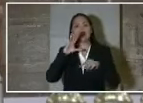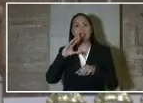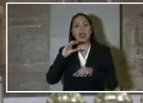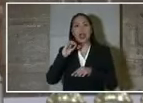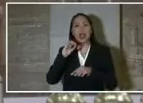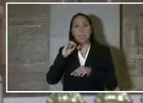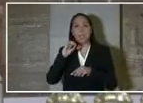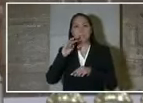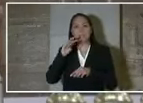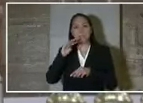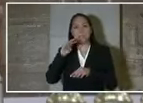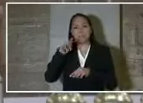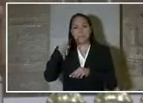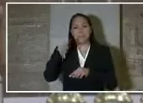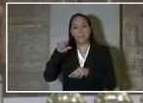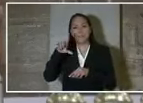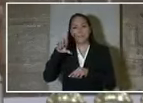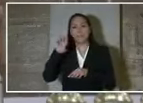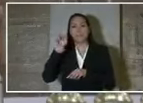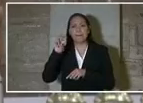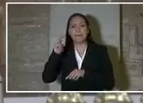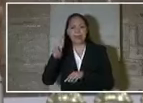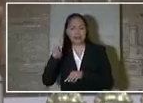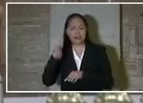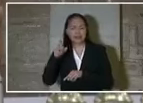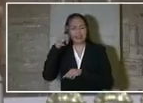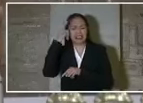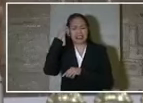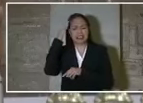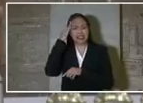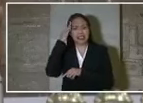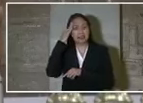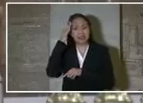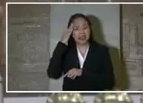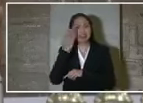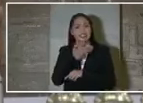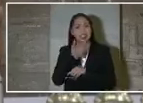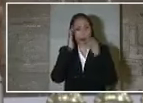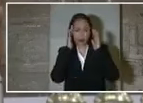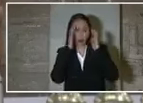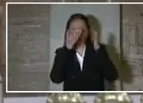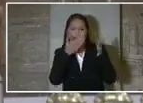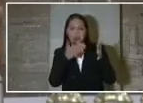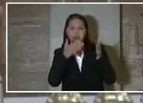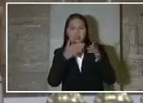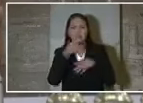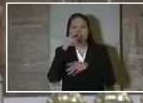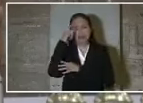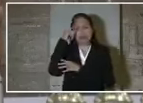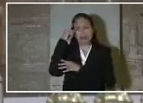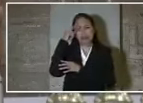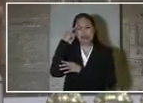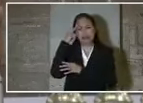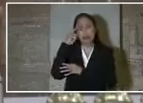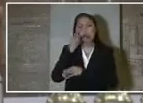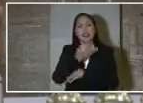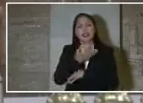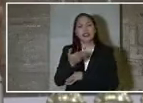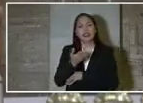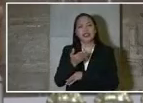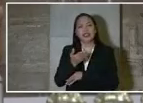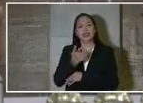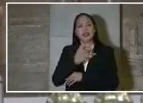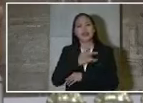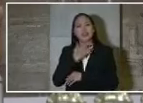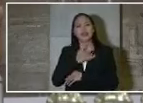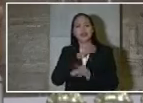Akala mo ikaw ang center of attention. Akala mo ikaw palagi ang sikat. Ikaw palagi